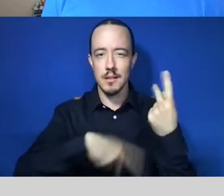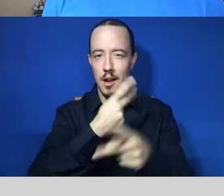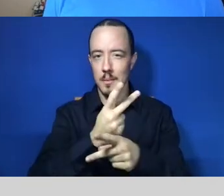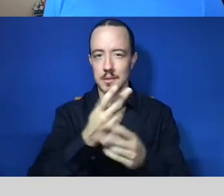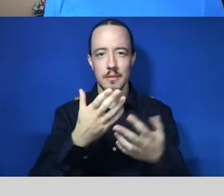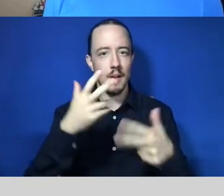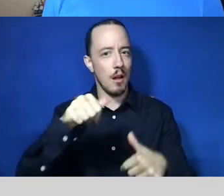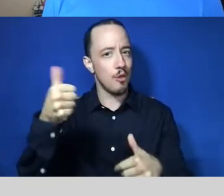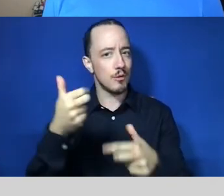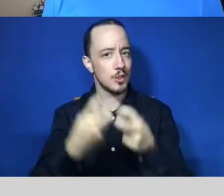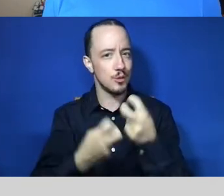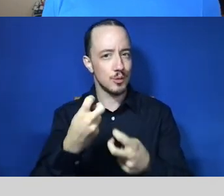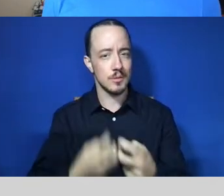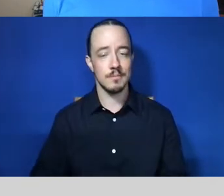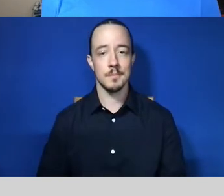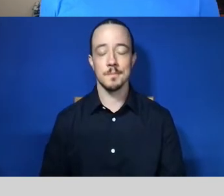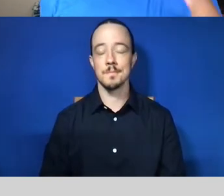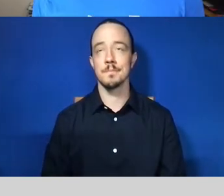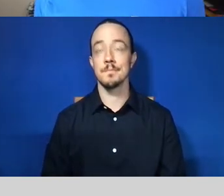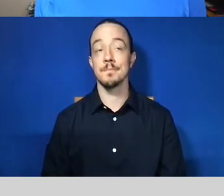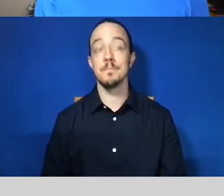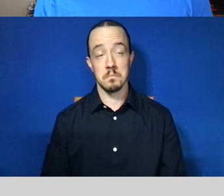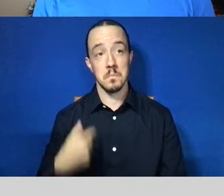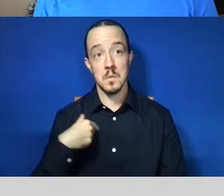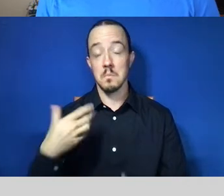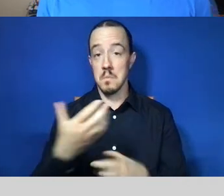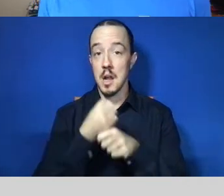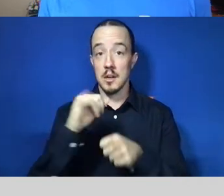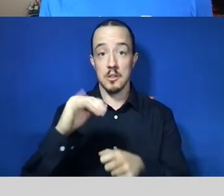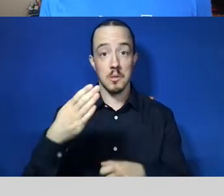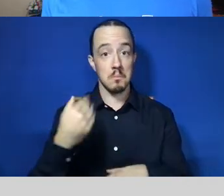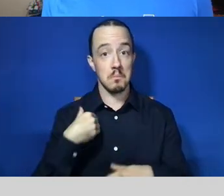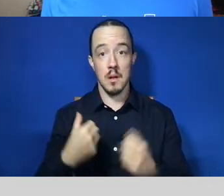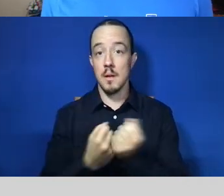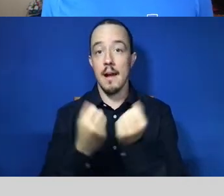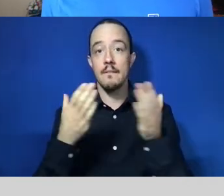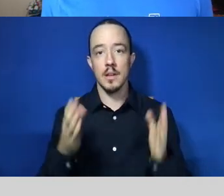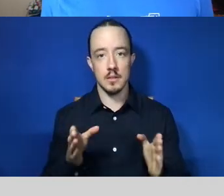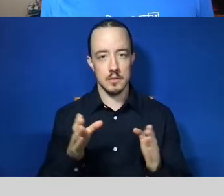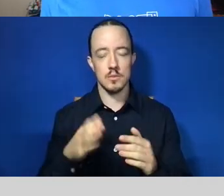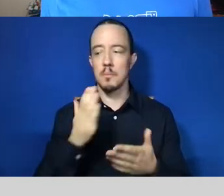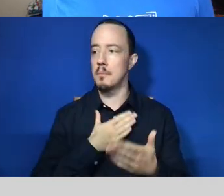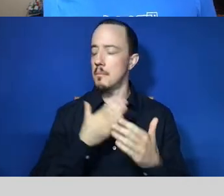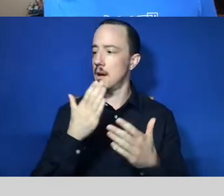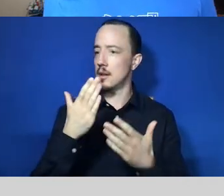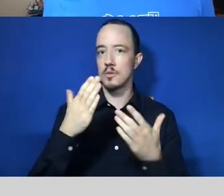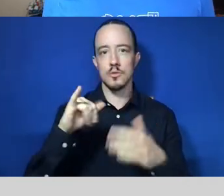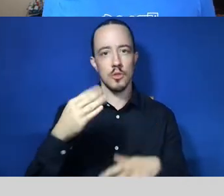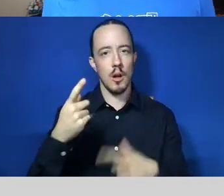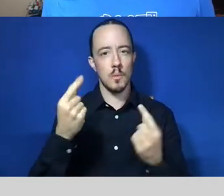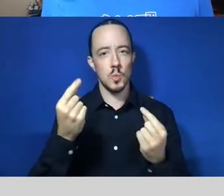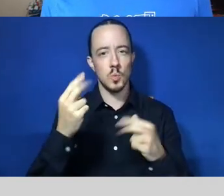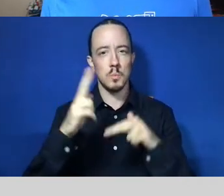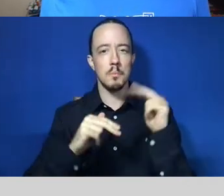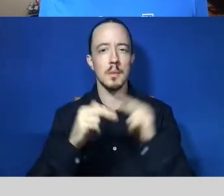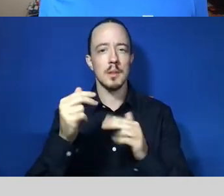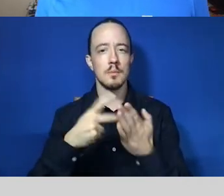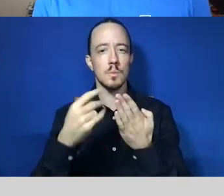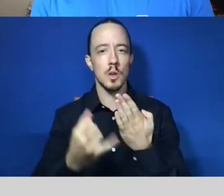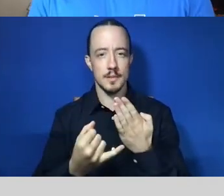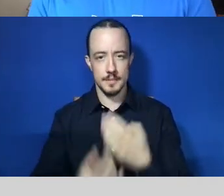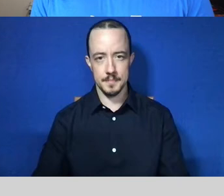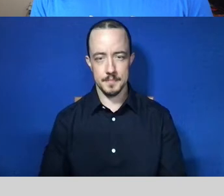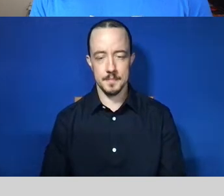due to licensing and other issues. I got a job. I was an advocate. Part of my job was building